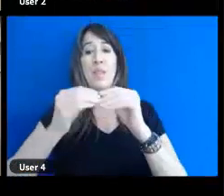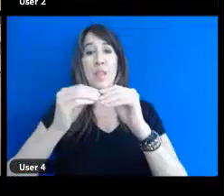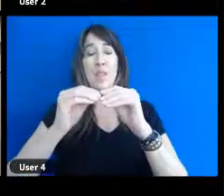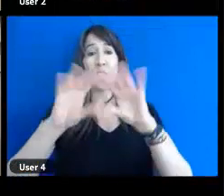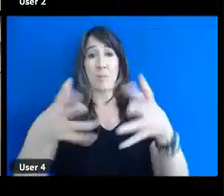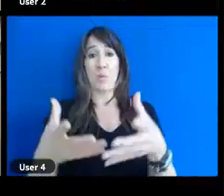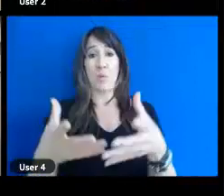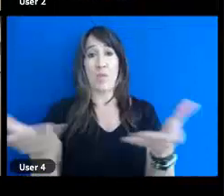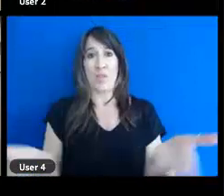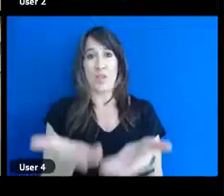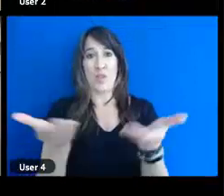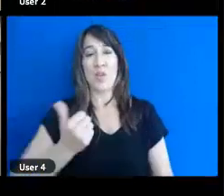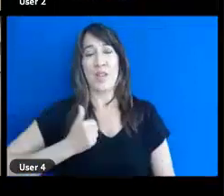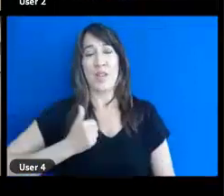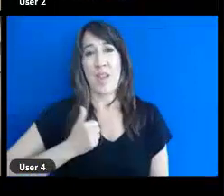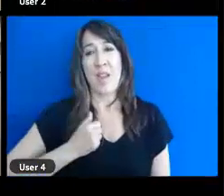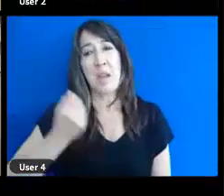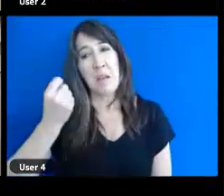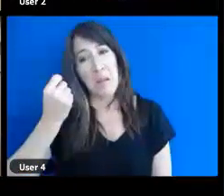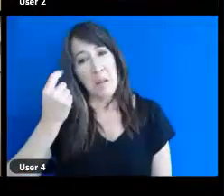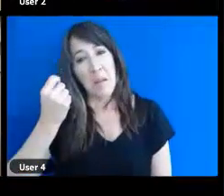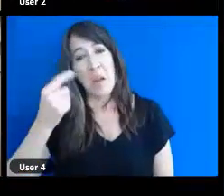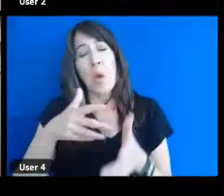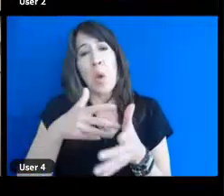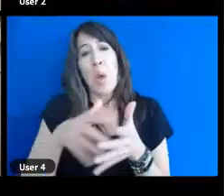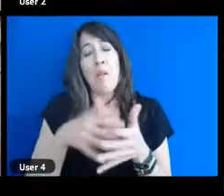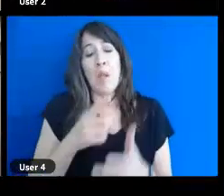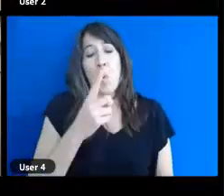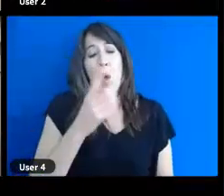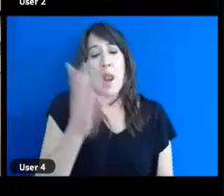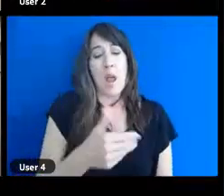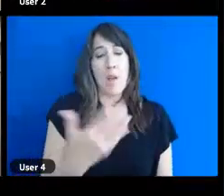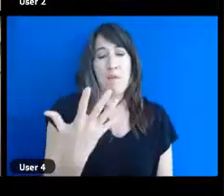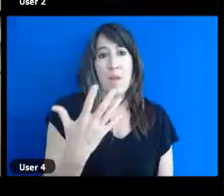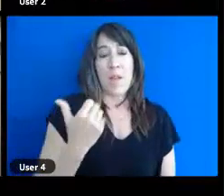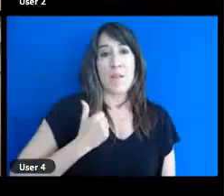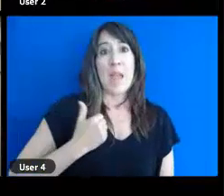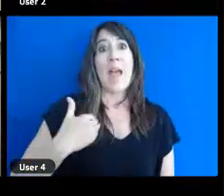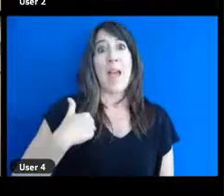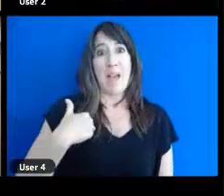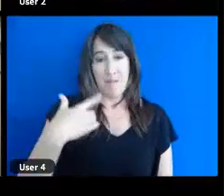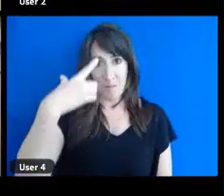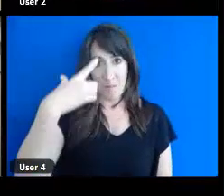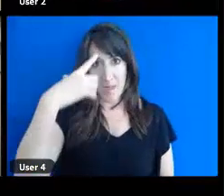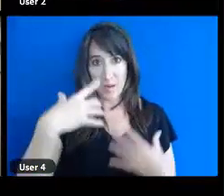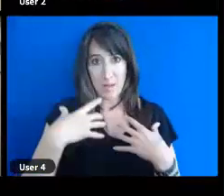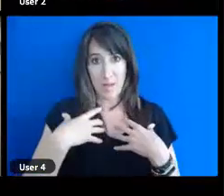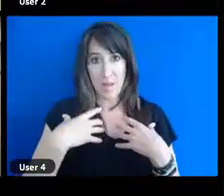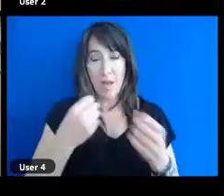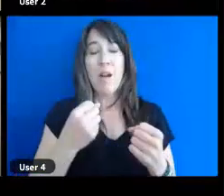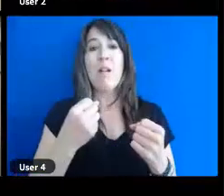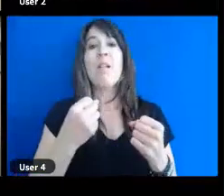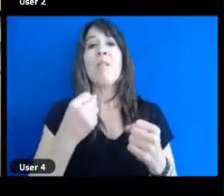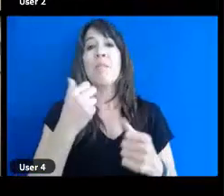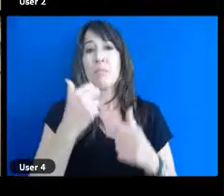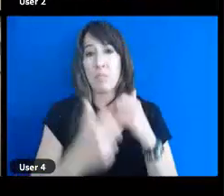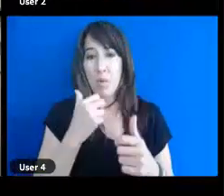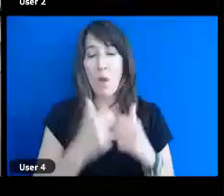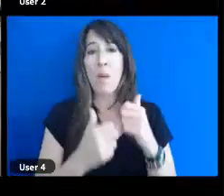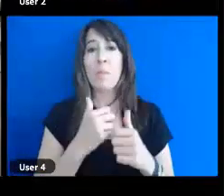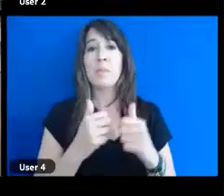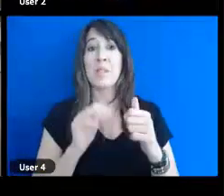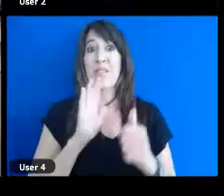A little bit about the demographics here in Canada. So approximately, and as Kristin said, 1 in 5 Canadians with